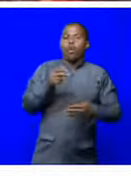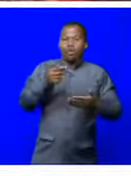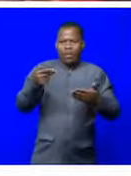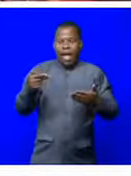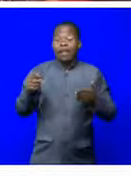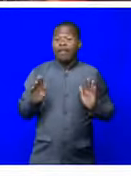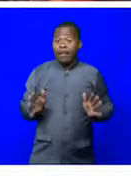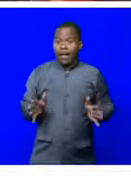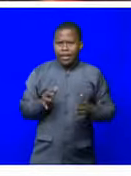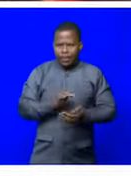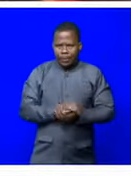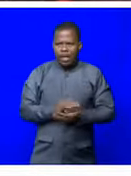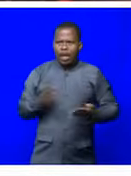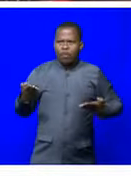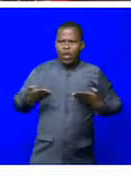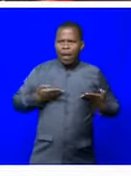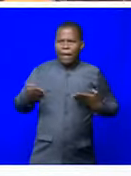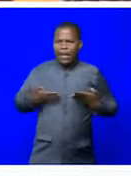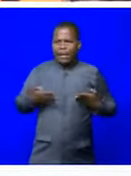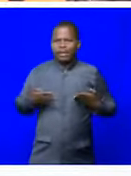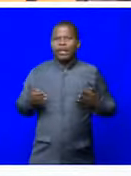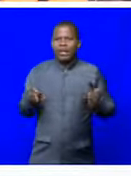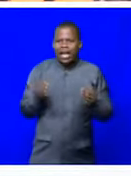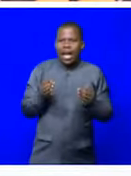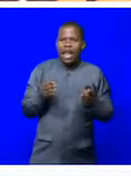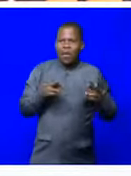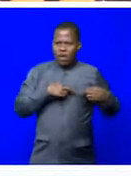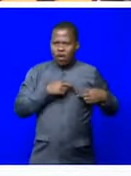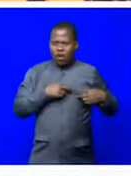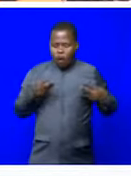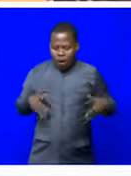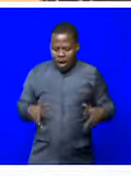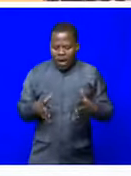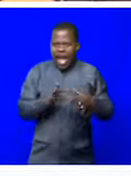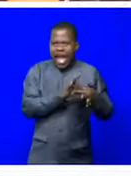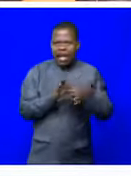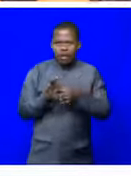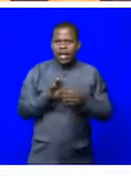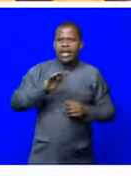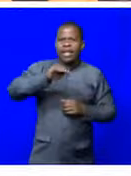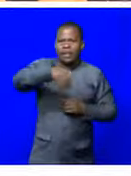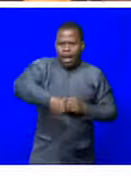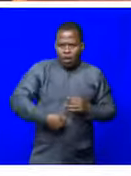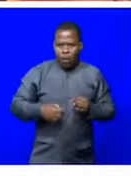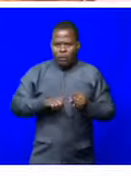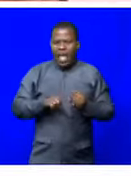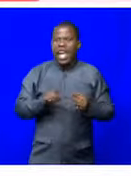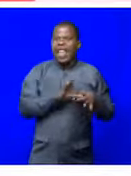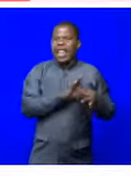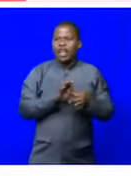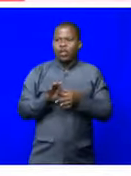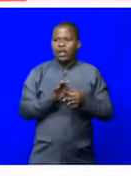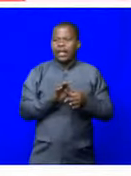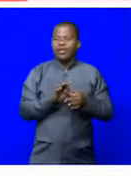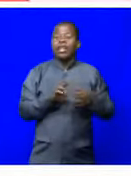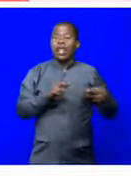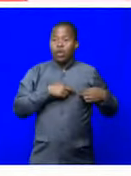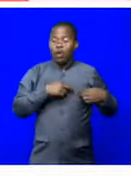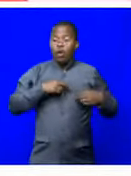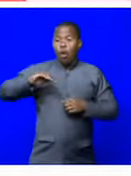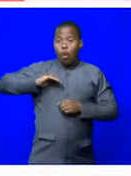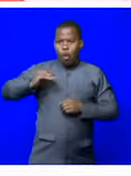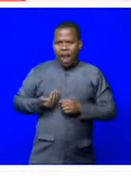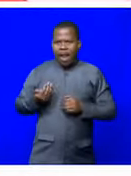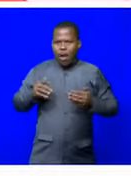ekufukuleni bosomabhizinisi labancane lababalimi, inkampani iSedco nenhlangano yamake longumlimi